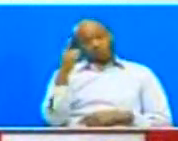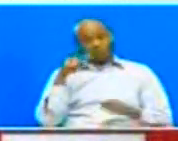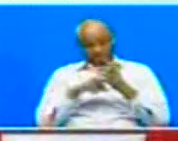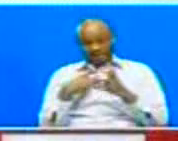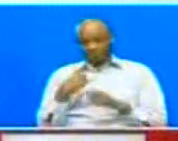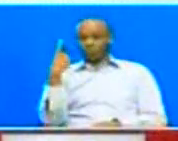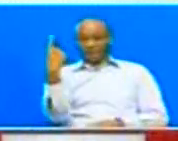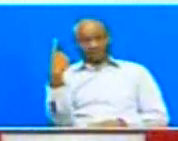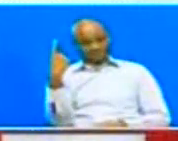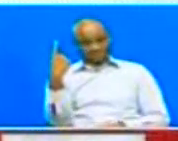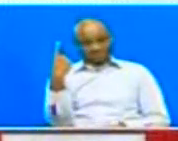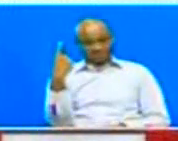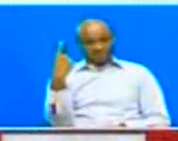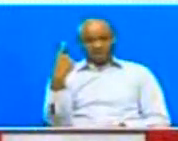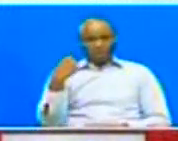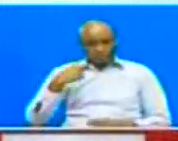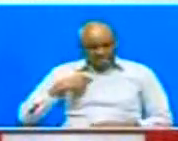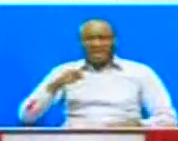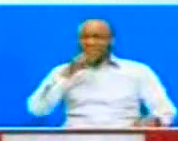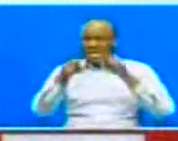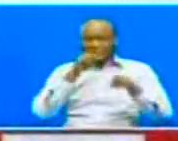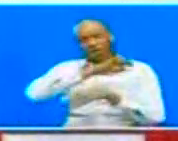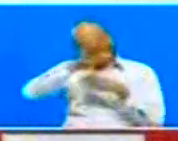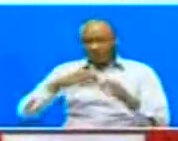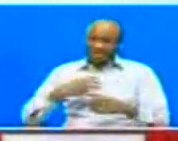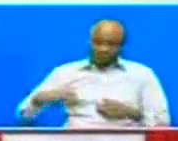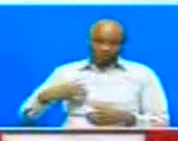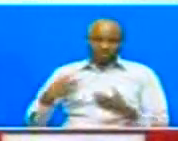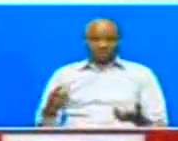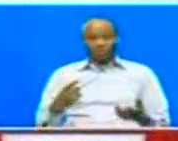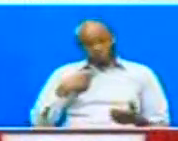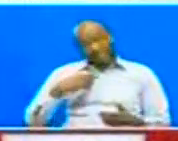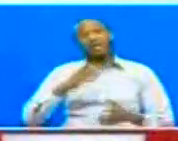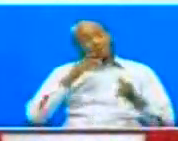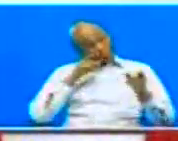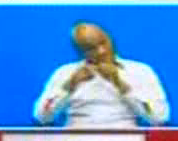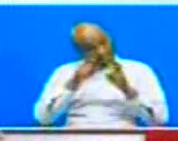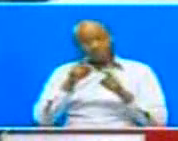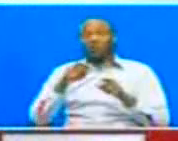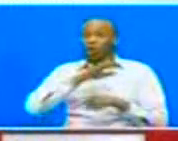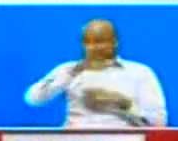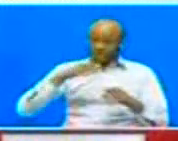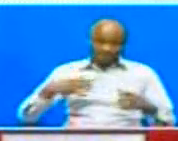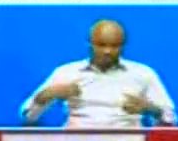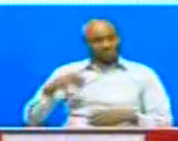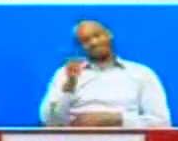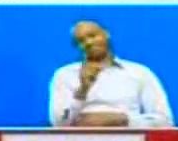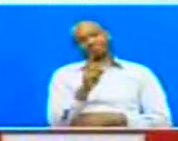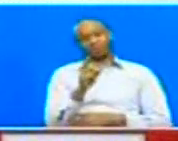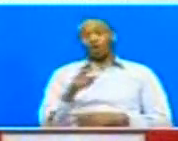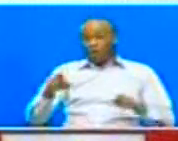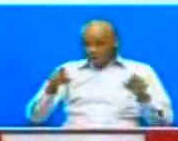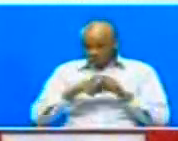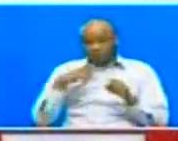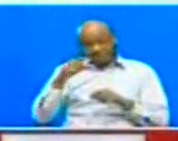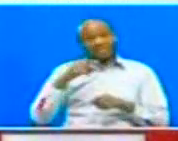One, are we blaming all refugees? It seems to me we are agreeing we are not blaming all refugees. Right. Should we also make a decision about